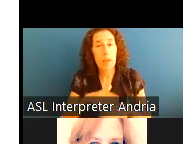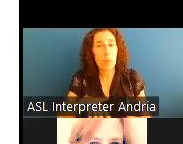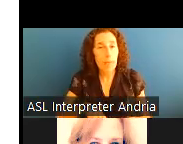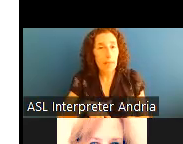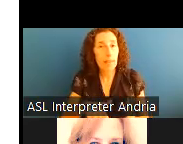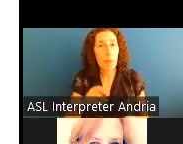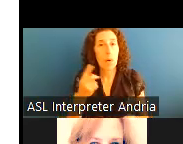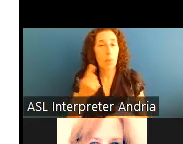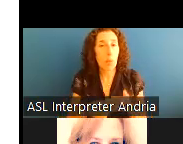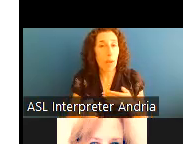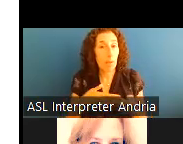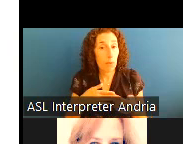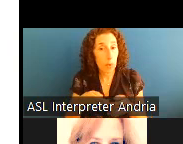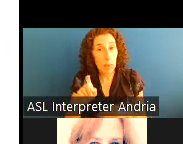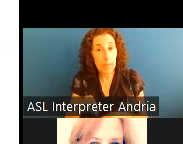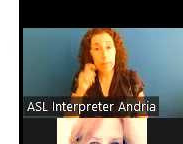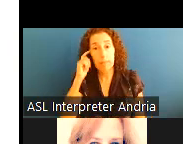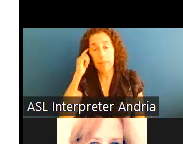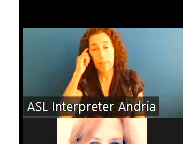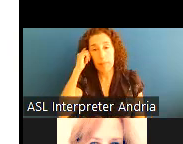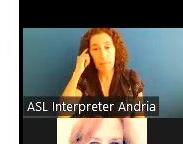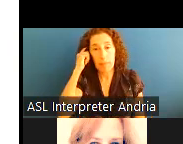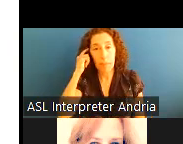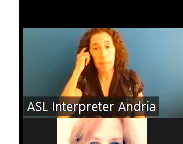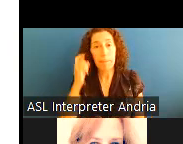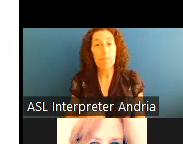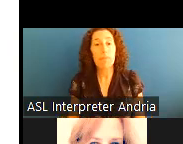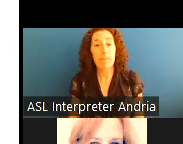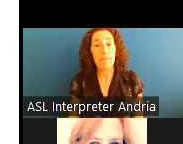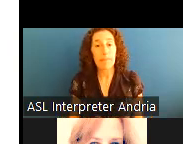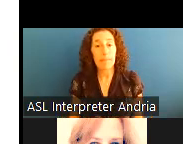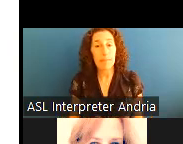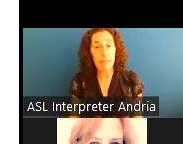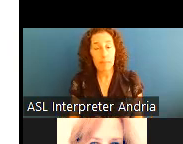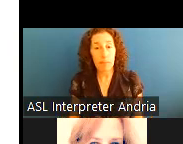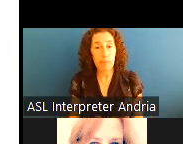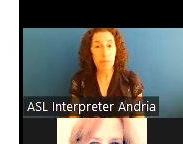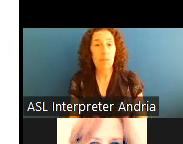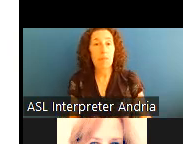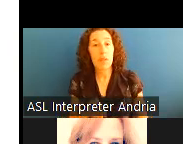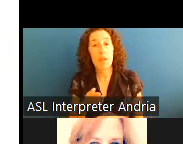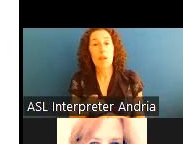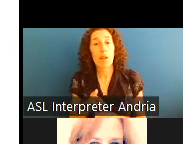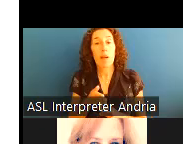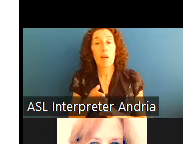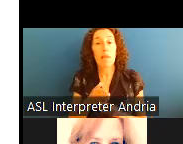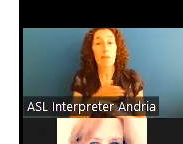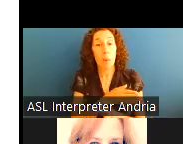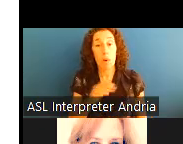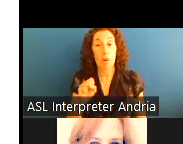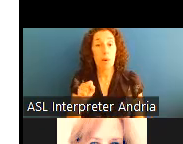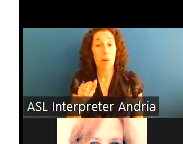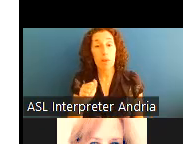There are several things a survivor can do to best preserve evidence before getting a safe. So for